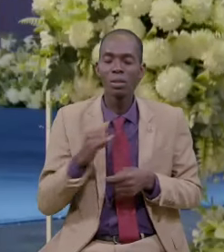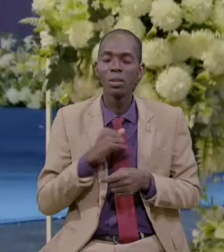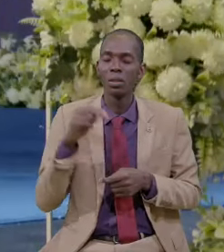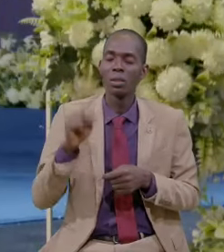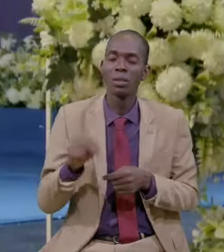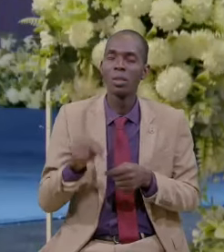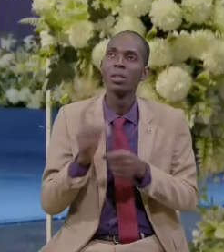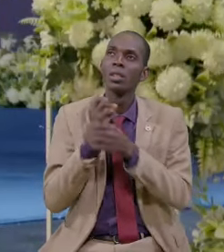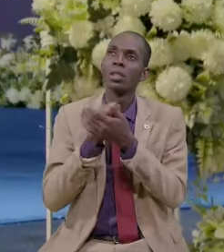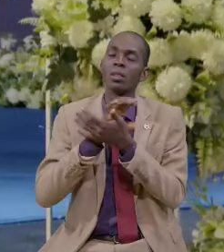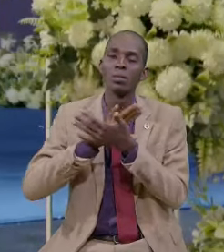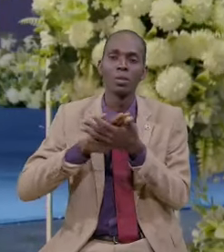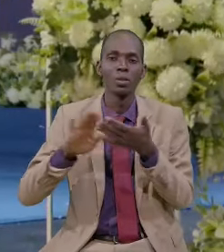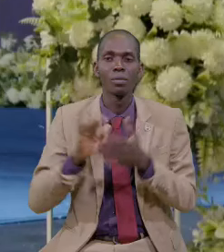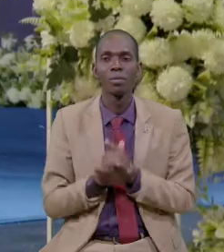sanctification.